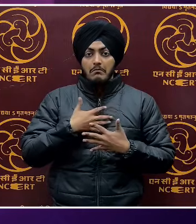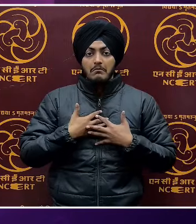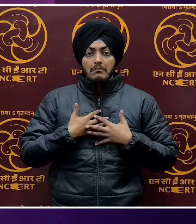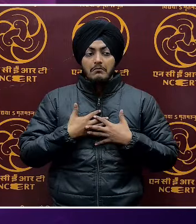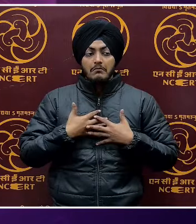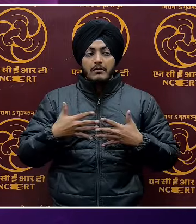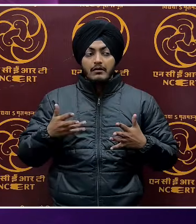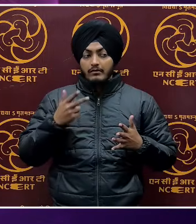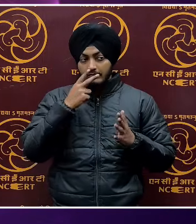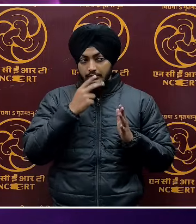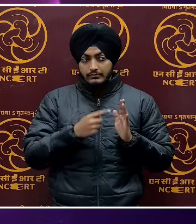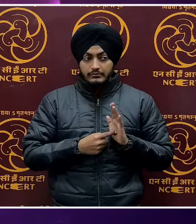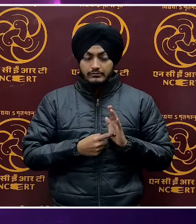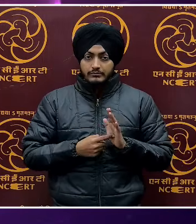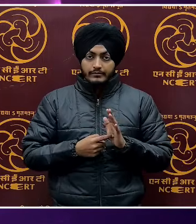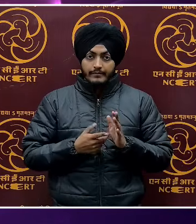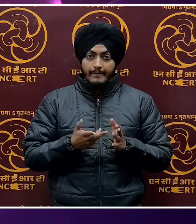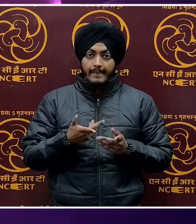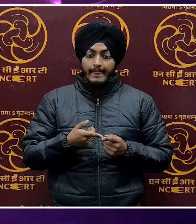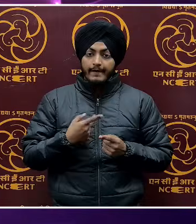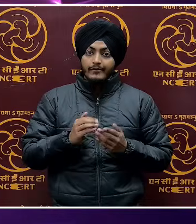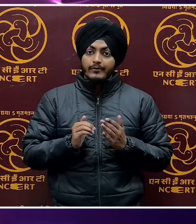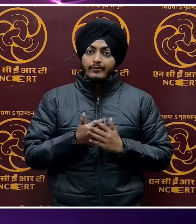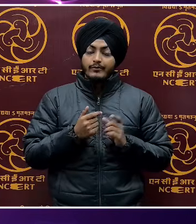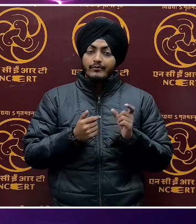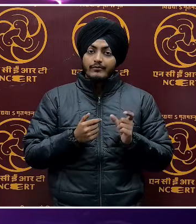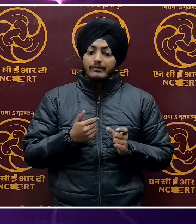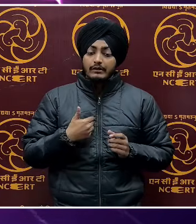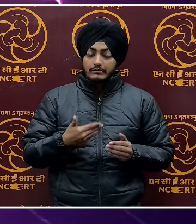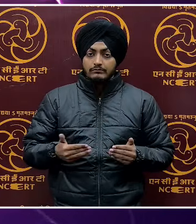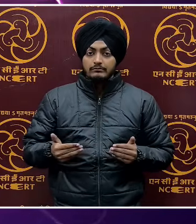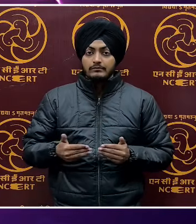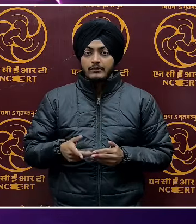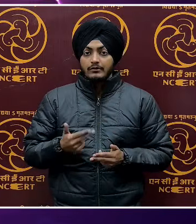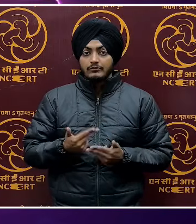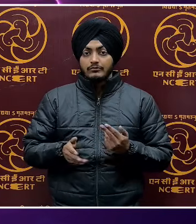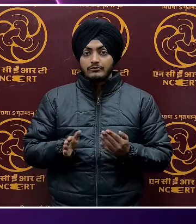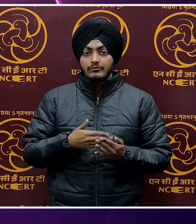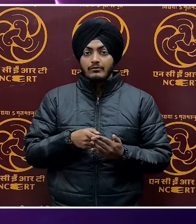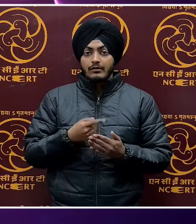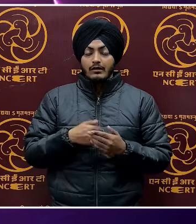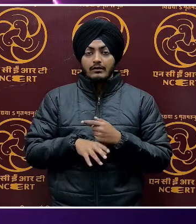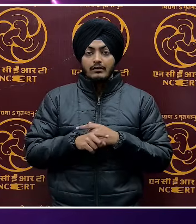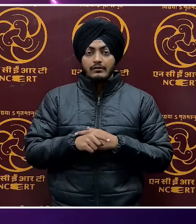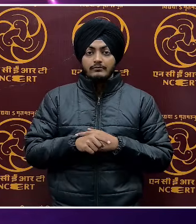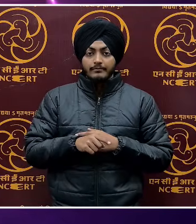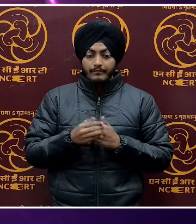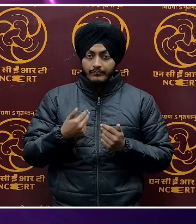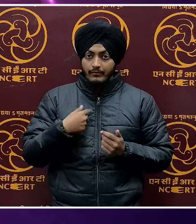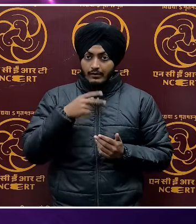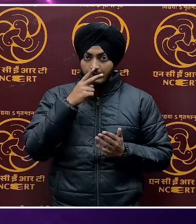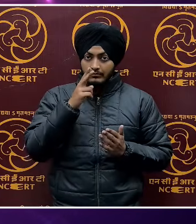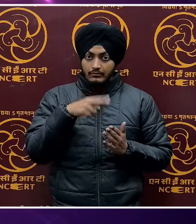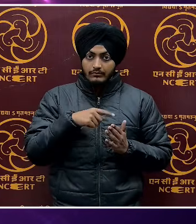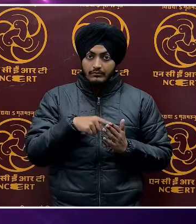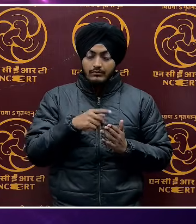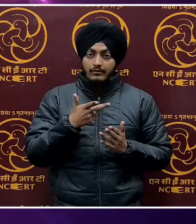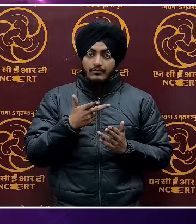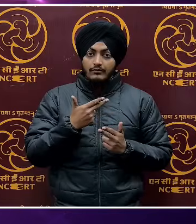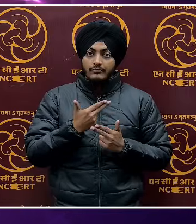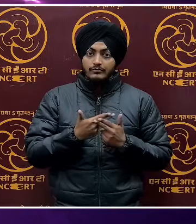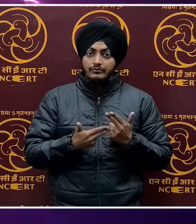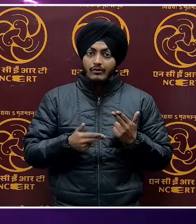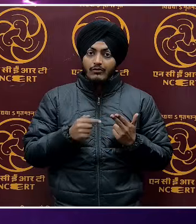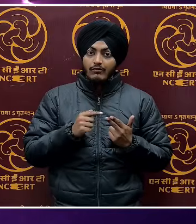body. So these were the new words that we will encounter in our poem. So now we'll look what is this poem all about